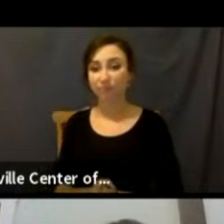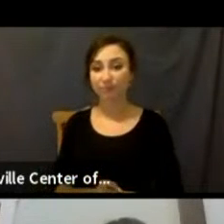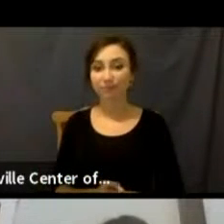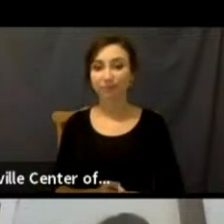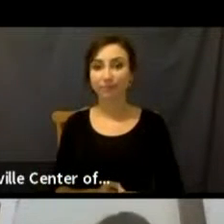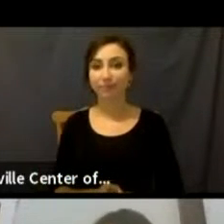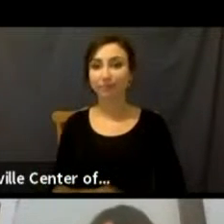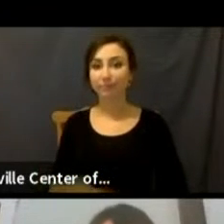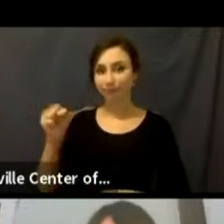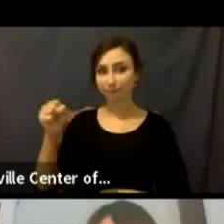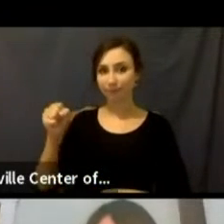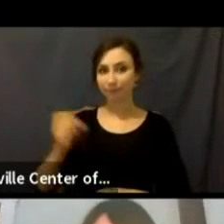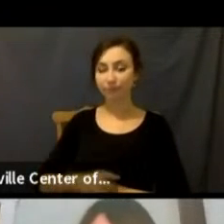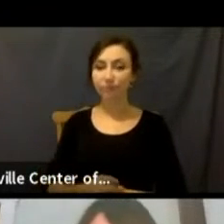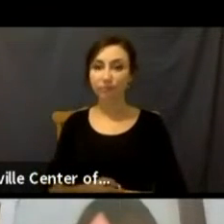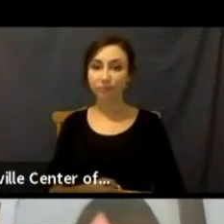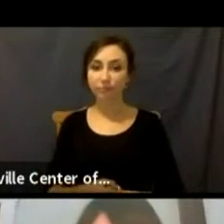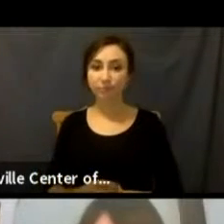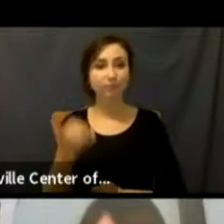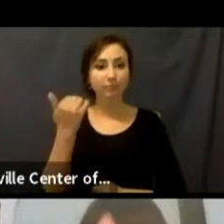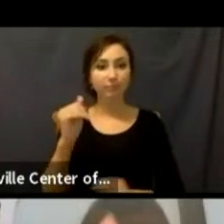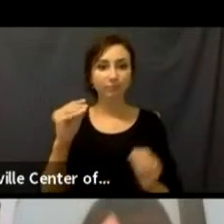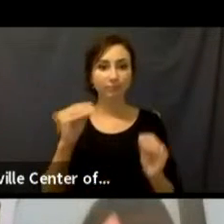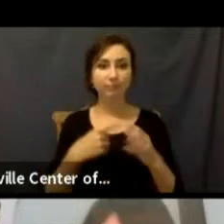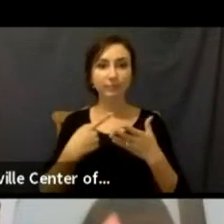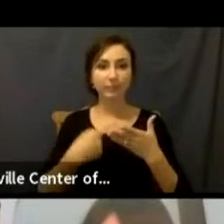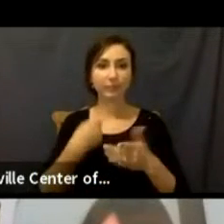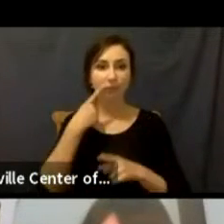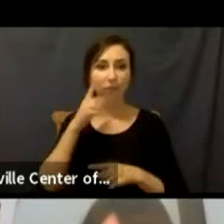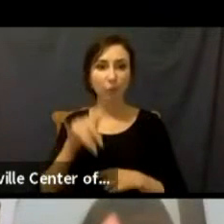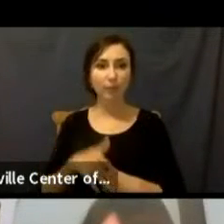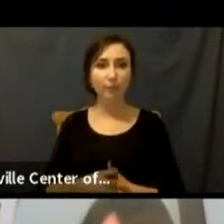Yes, we do. Any other discussion on that?